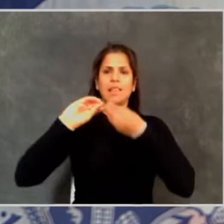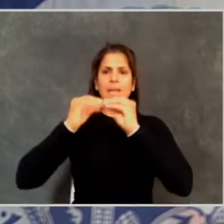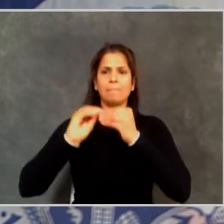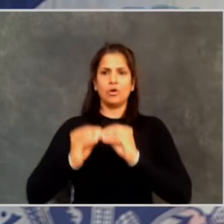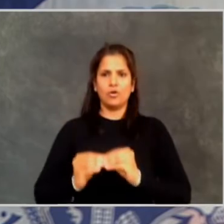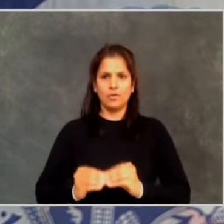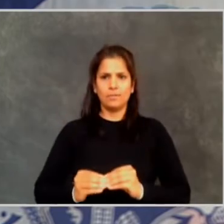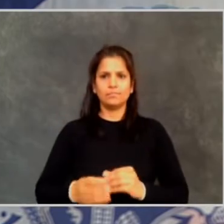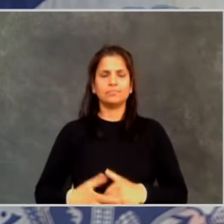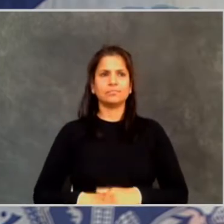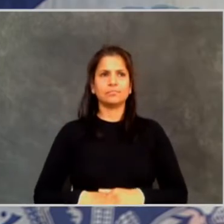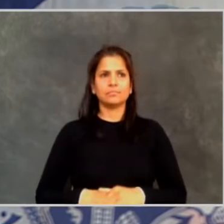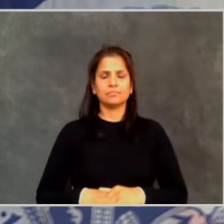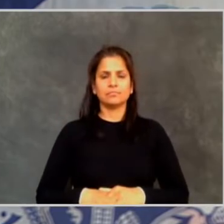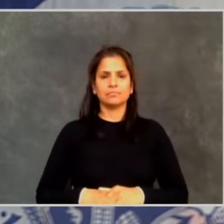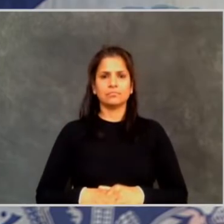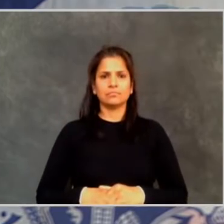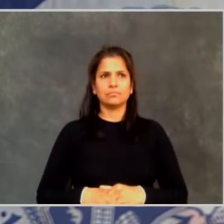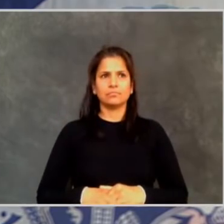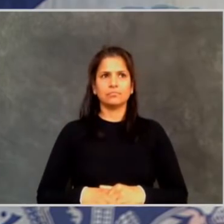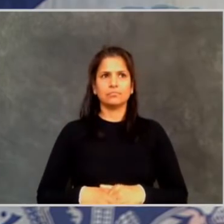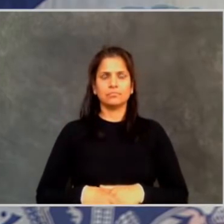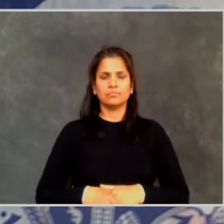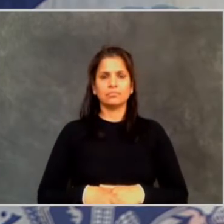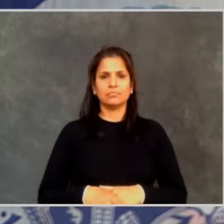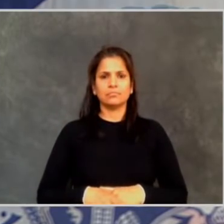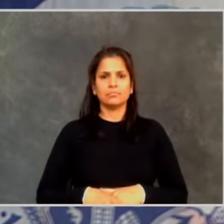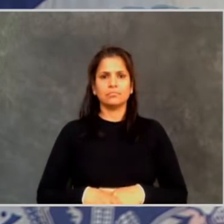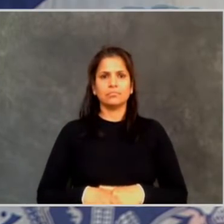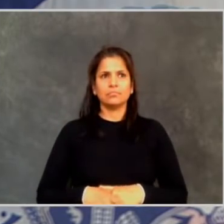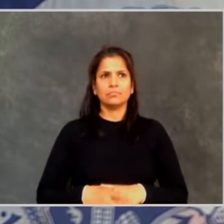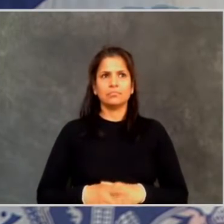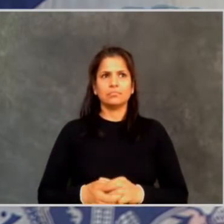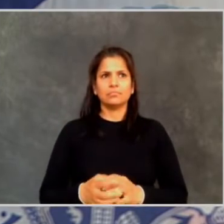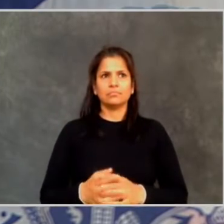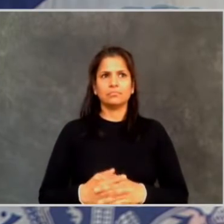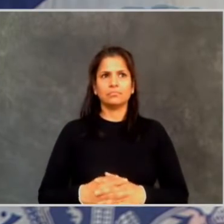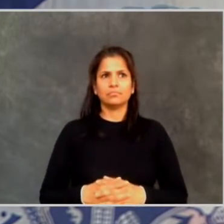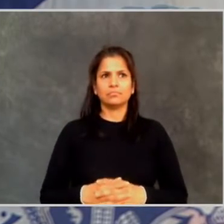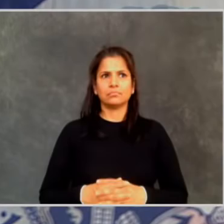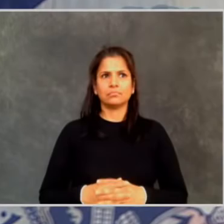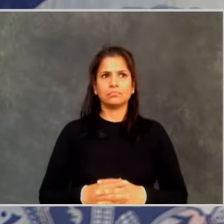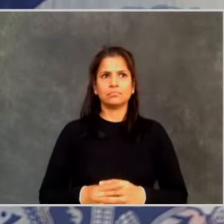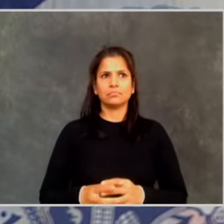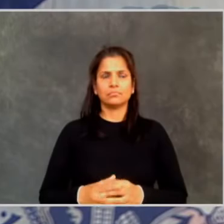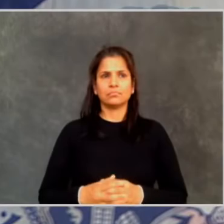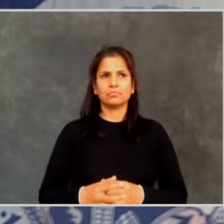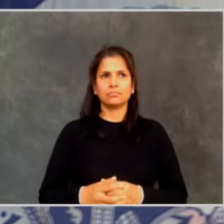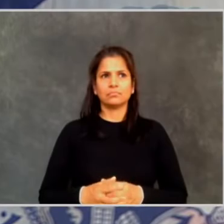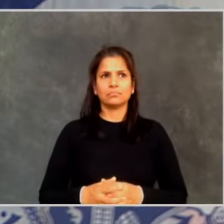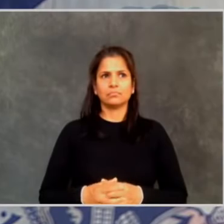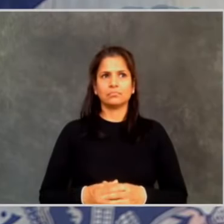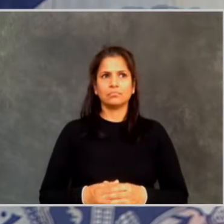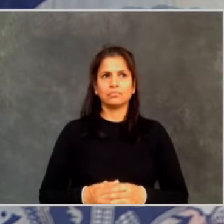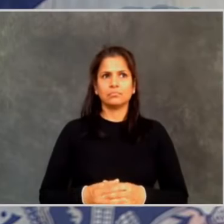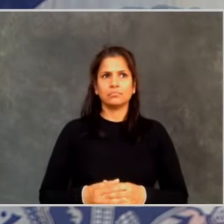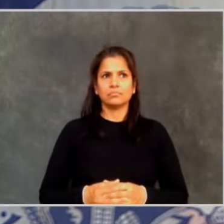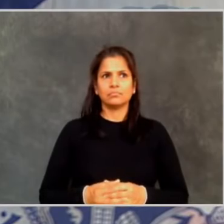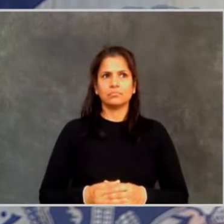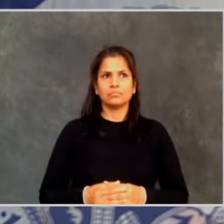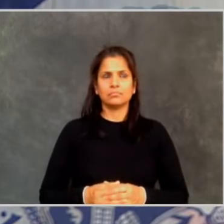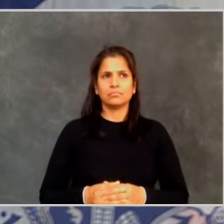yet. And some of that is because in the heat of battle, the folks who normally would keep the data and collect the